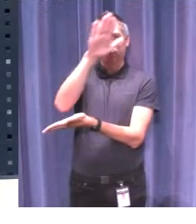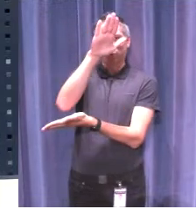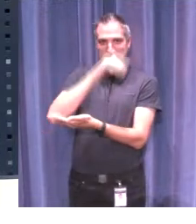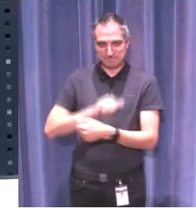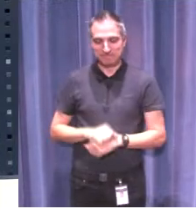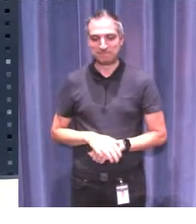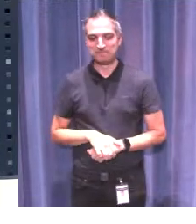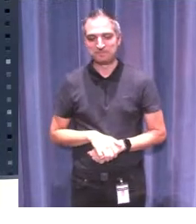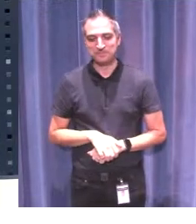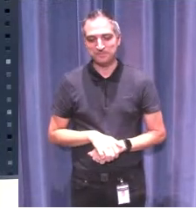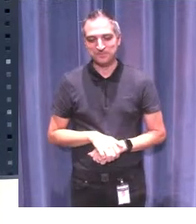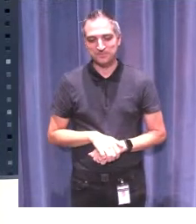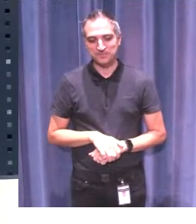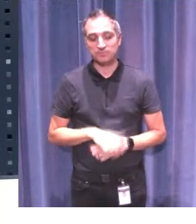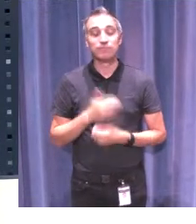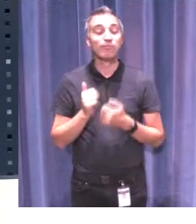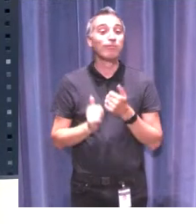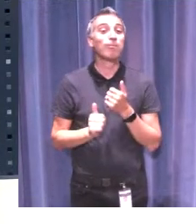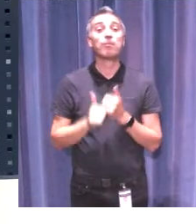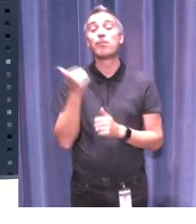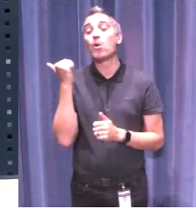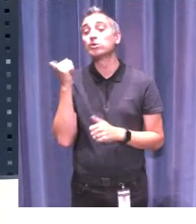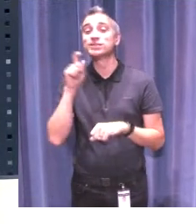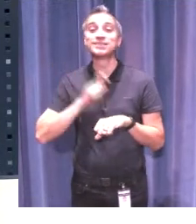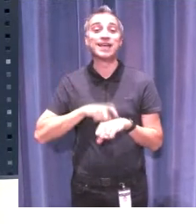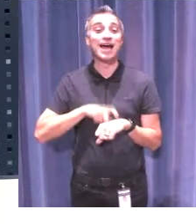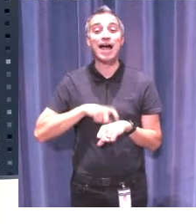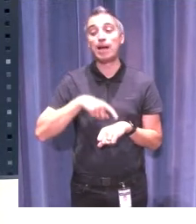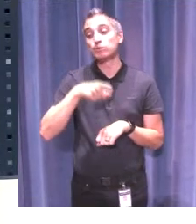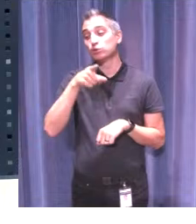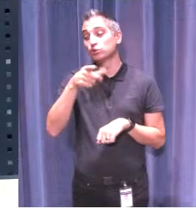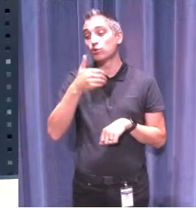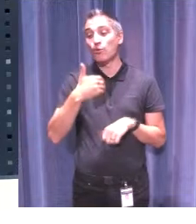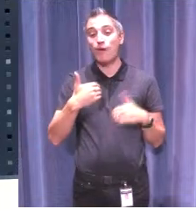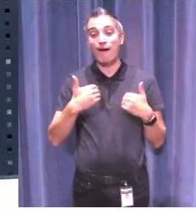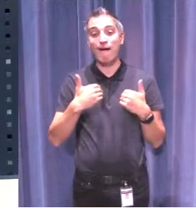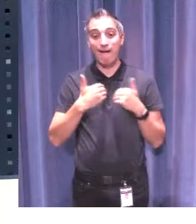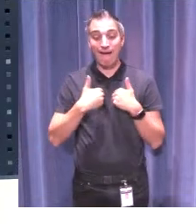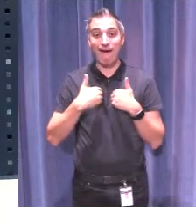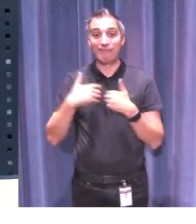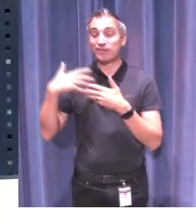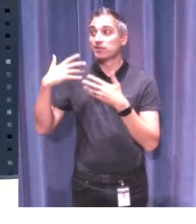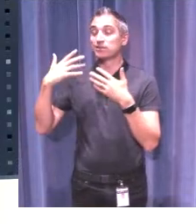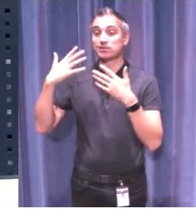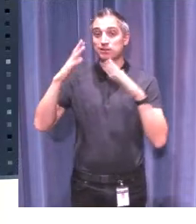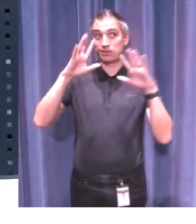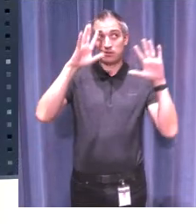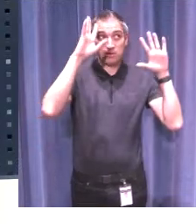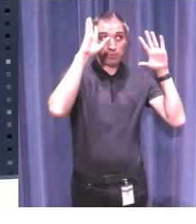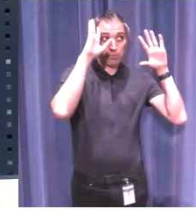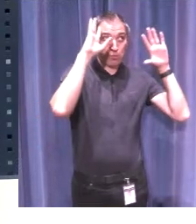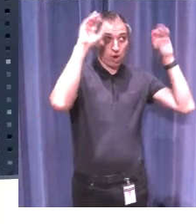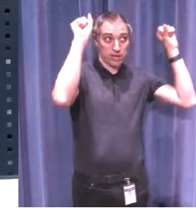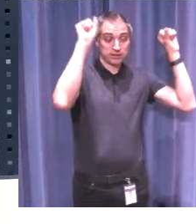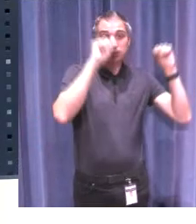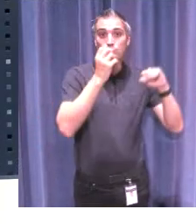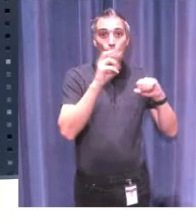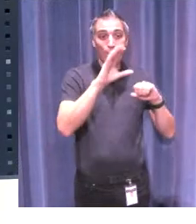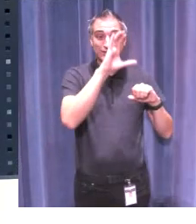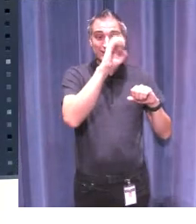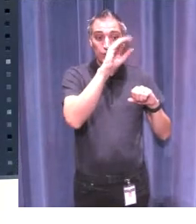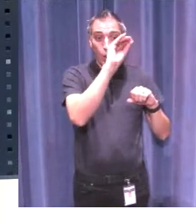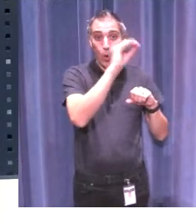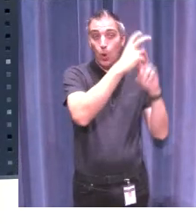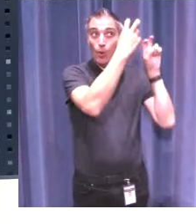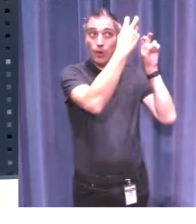Most spaces and times where you have a succession from one CEO to the